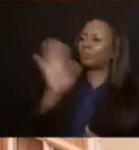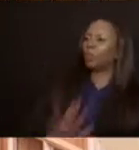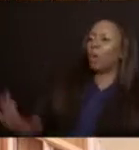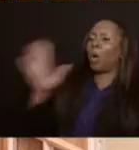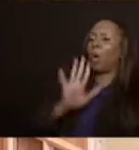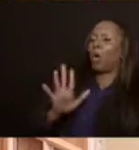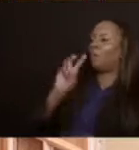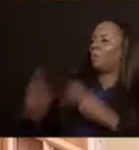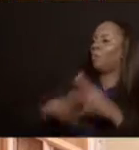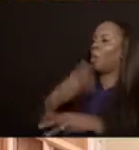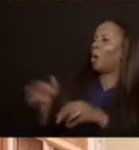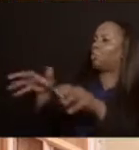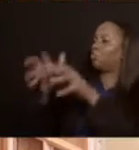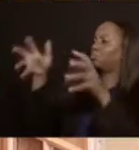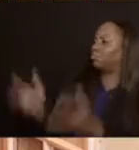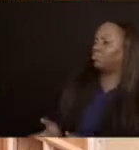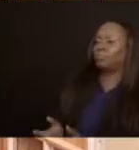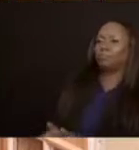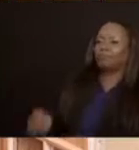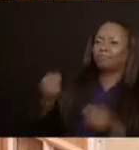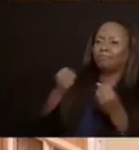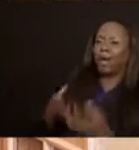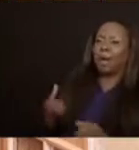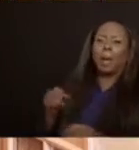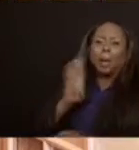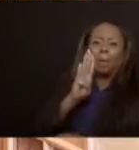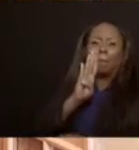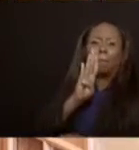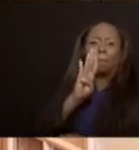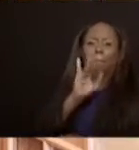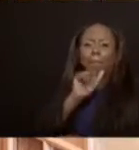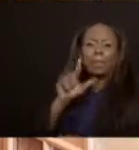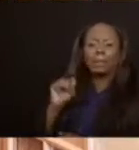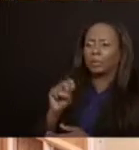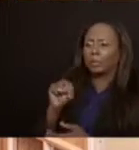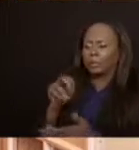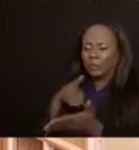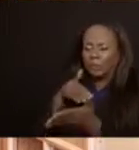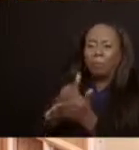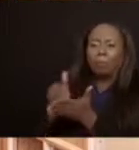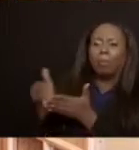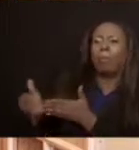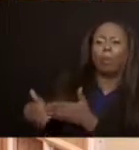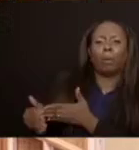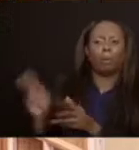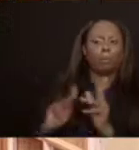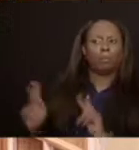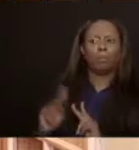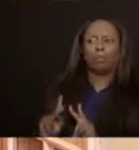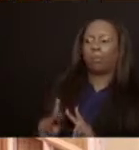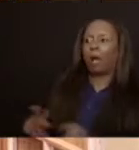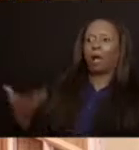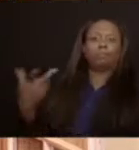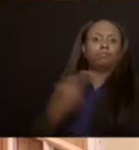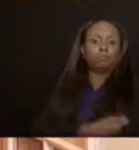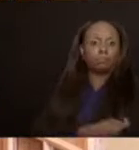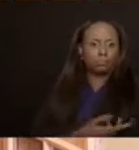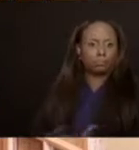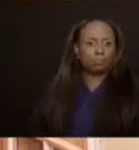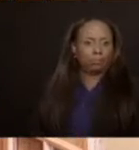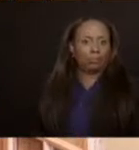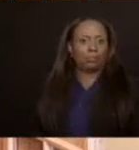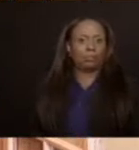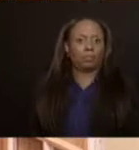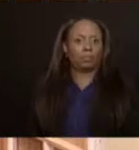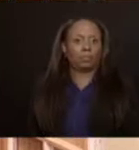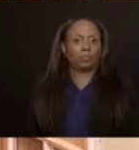is literally billions of people across the world who have taken it. And we have not seen the level of fallout that we expected, that